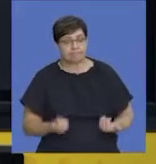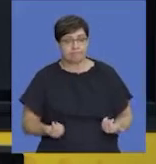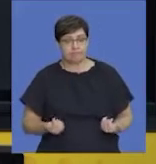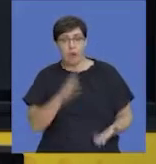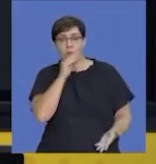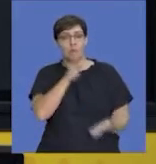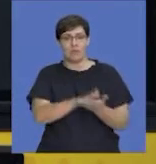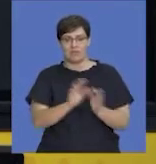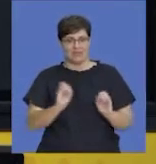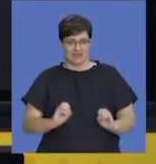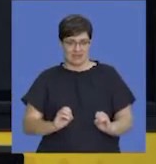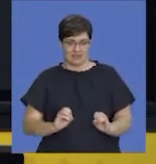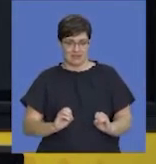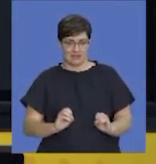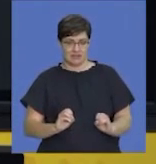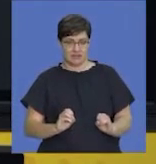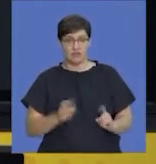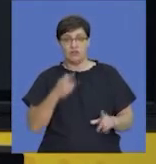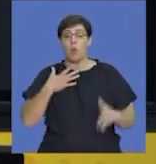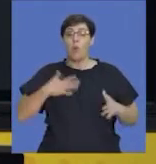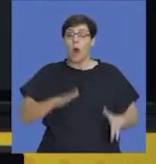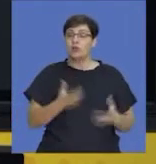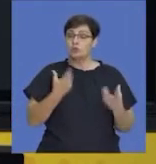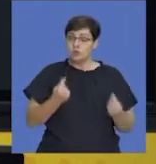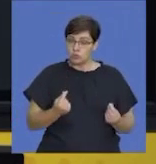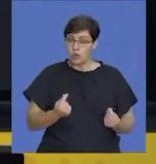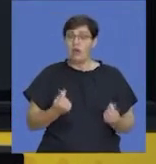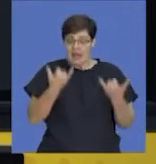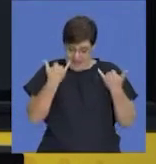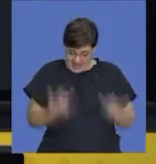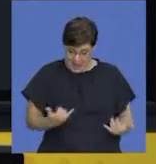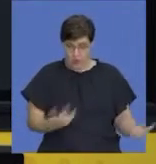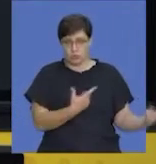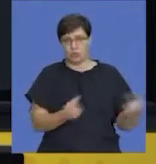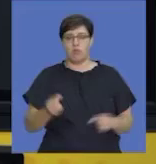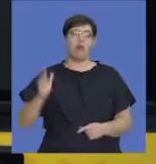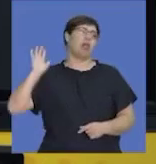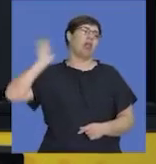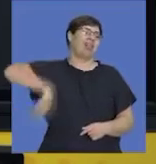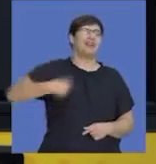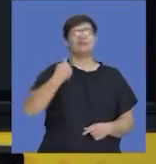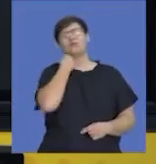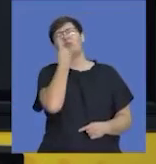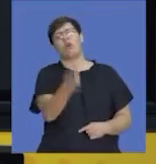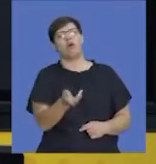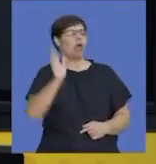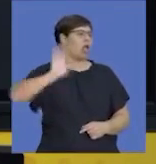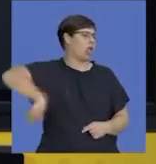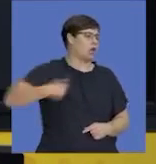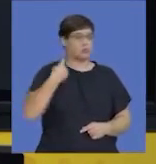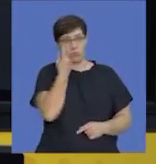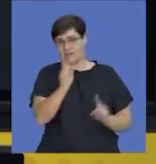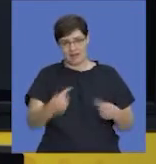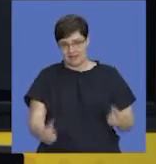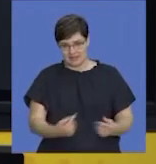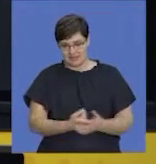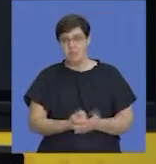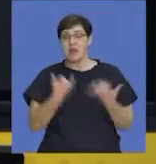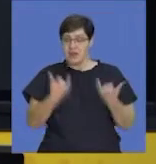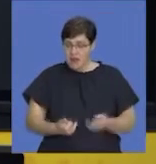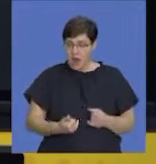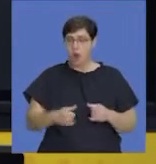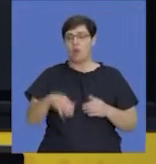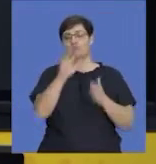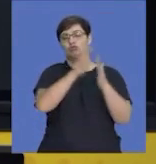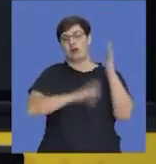promised. So basically, this quotation is telling you if you want to get things done, you get it done now. You don't leave things for tomorrow. So now we have to write an